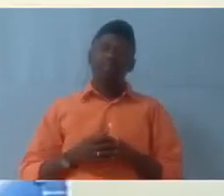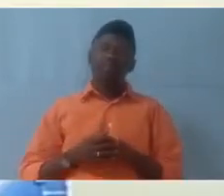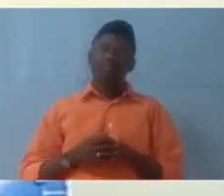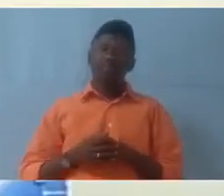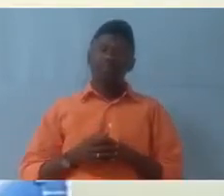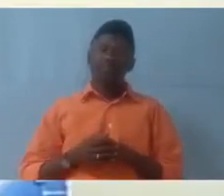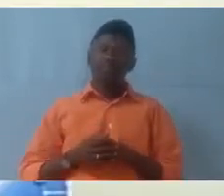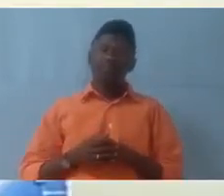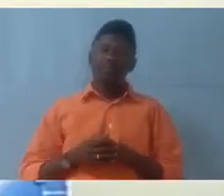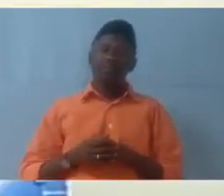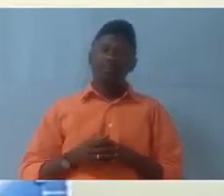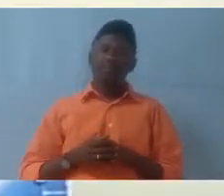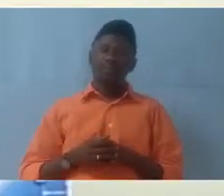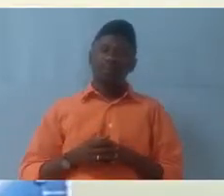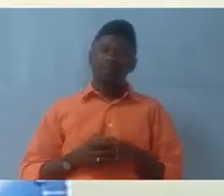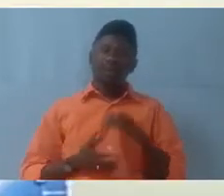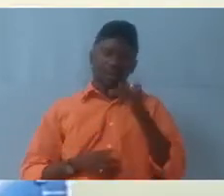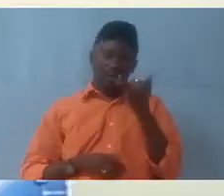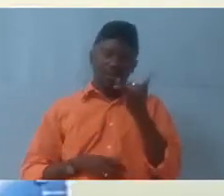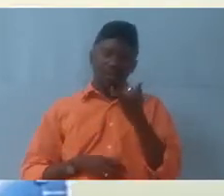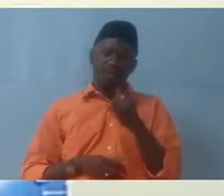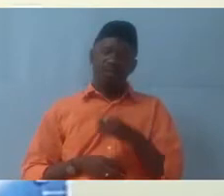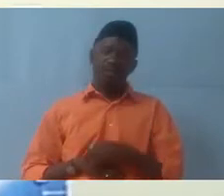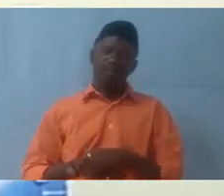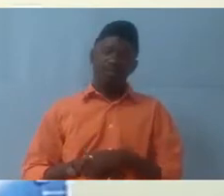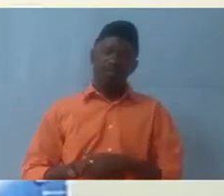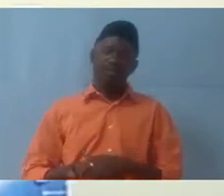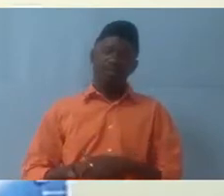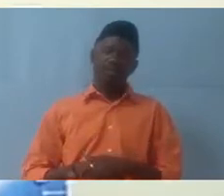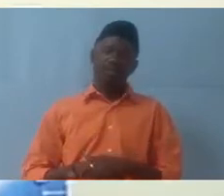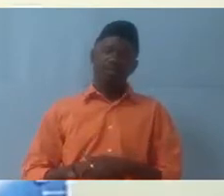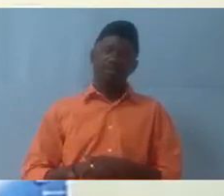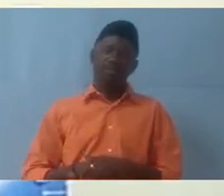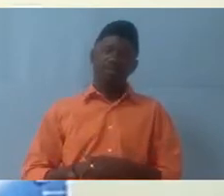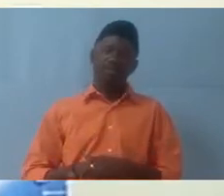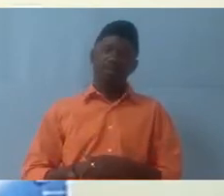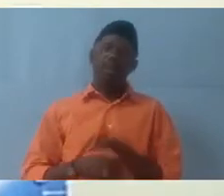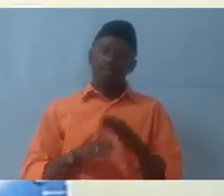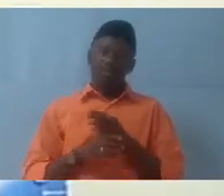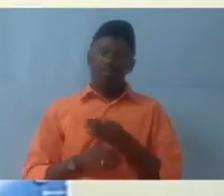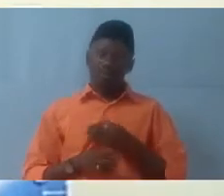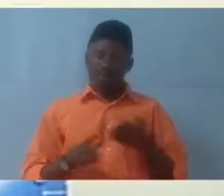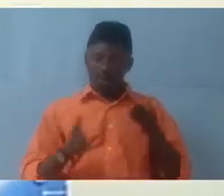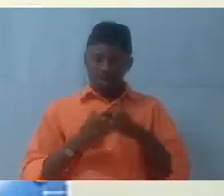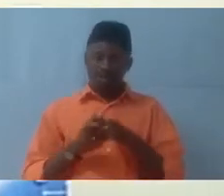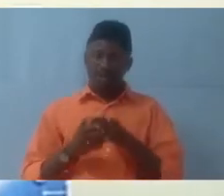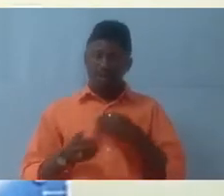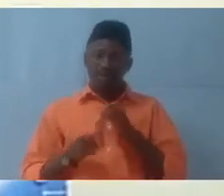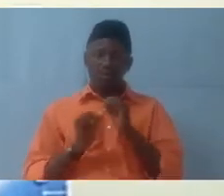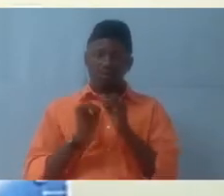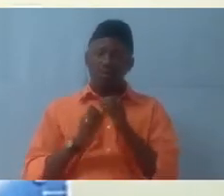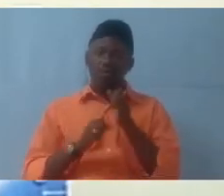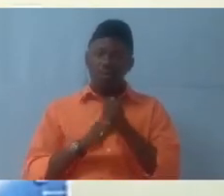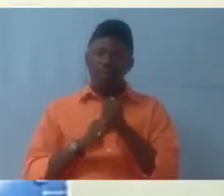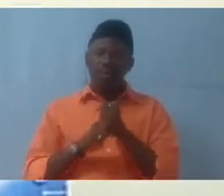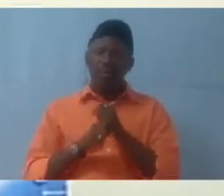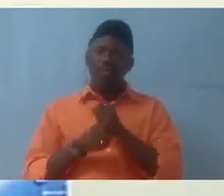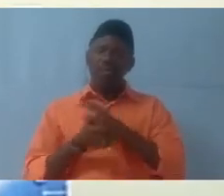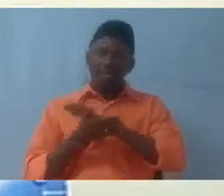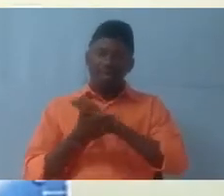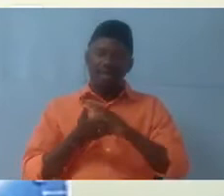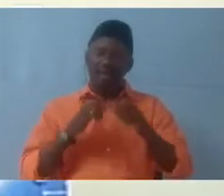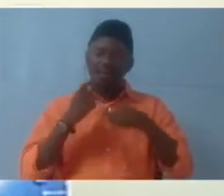Yes. Yes. Before I jump onto that, I would want to clarify the issue of the transfer as well.